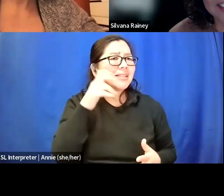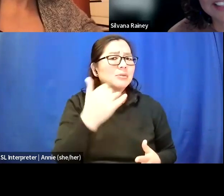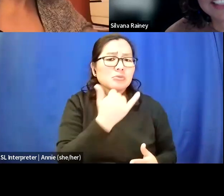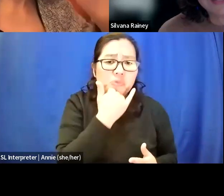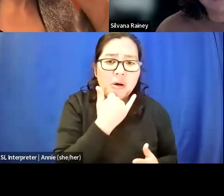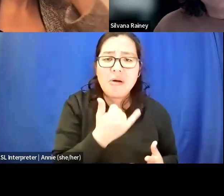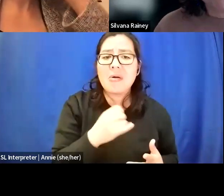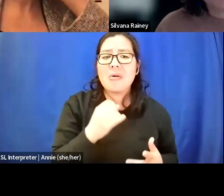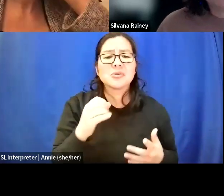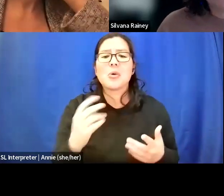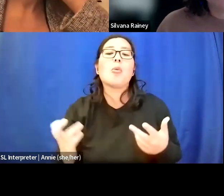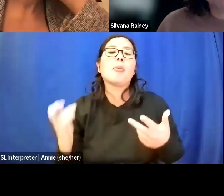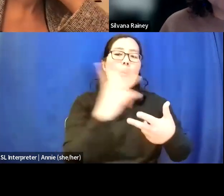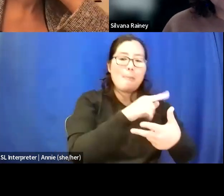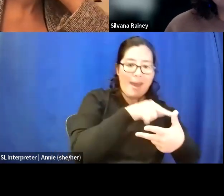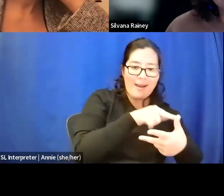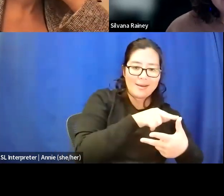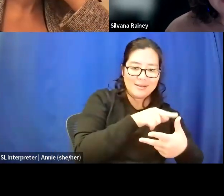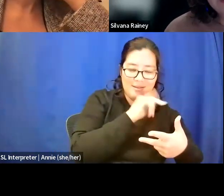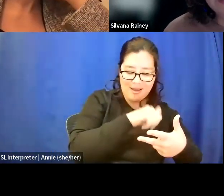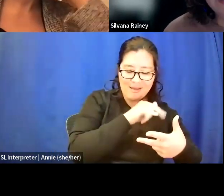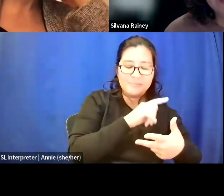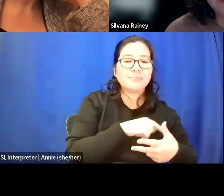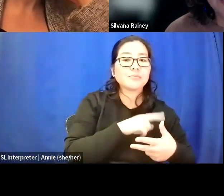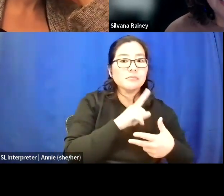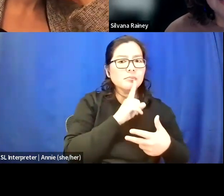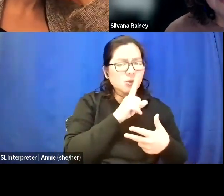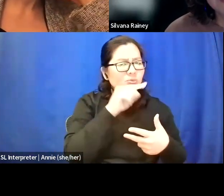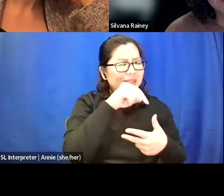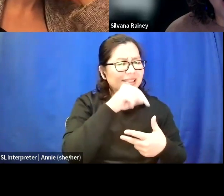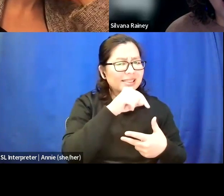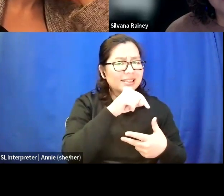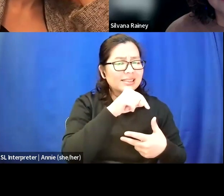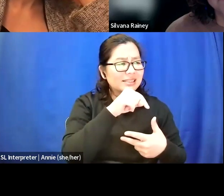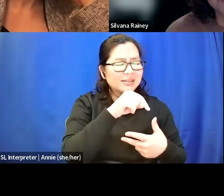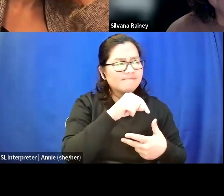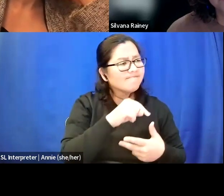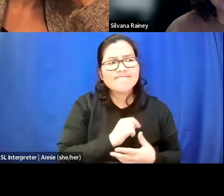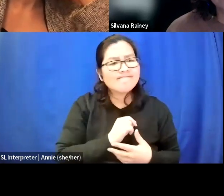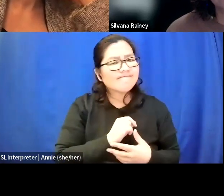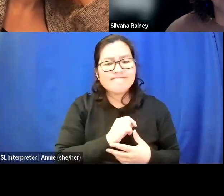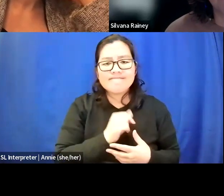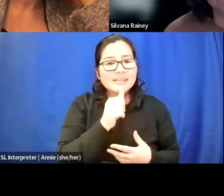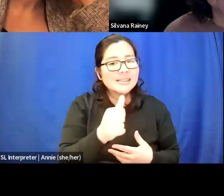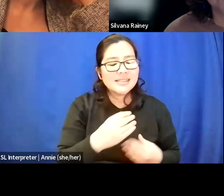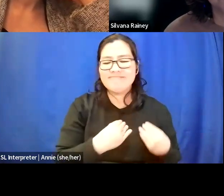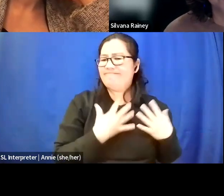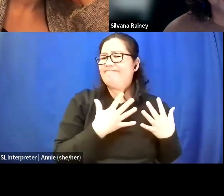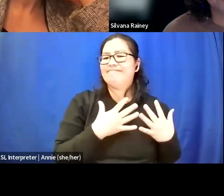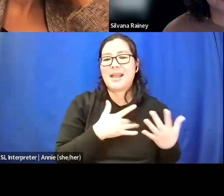back to it. But it really did not give me the feeling